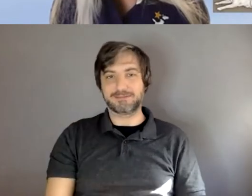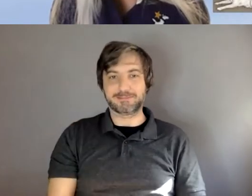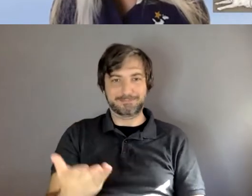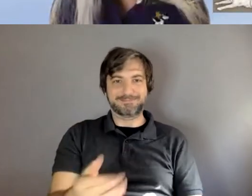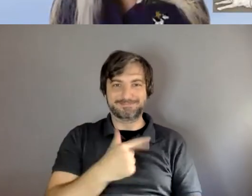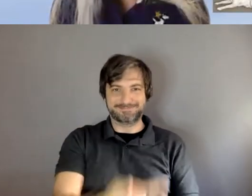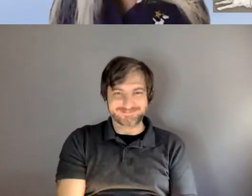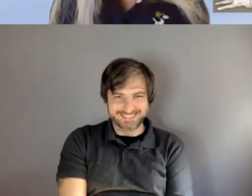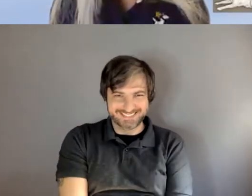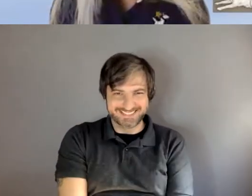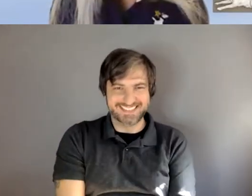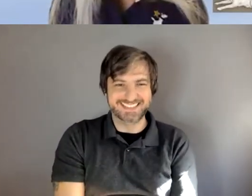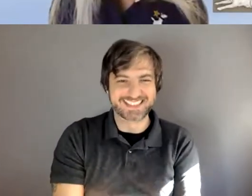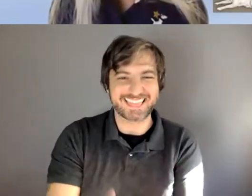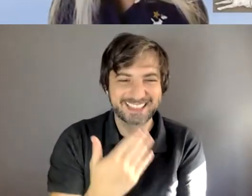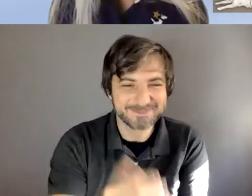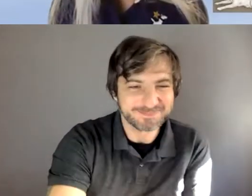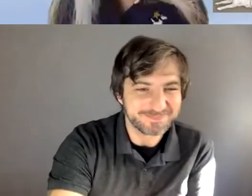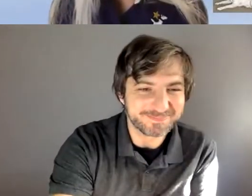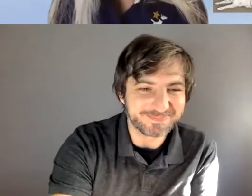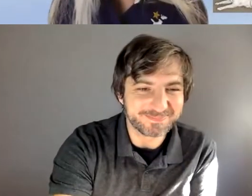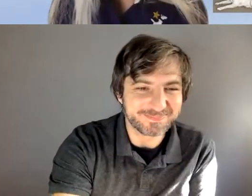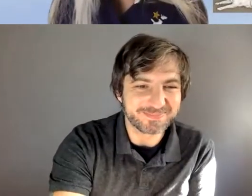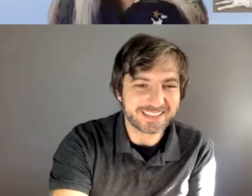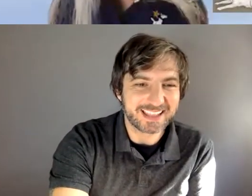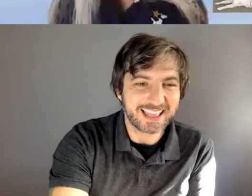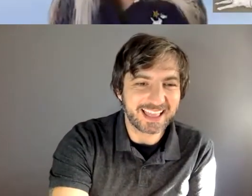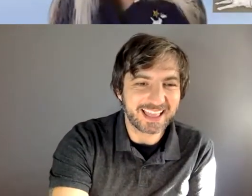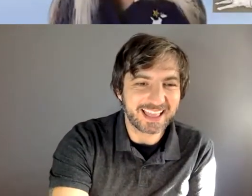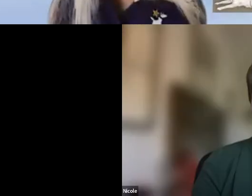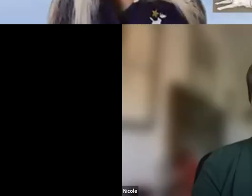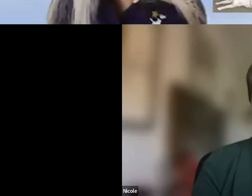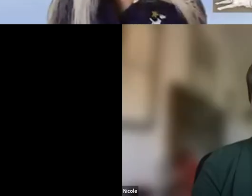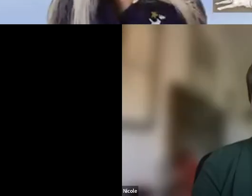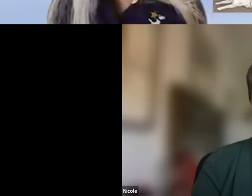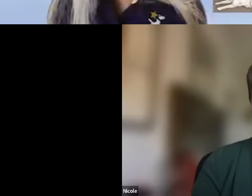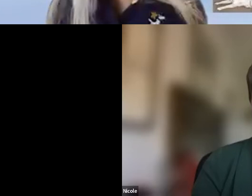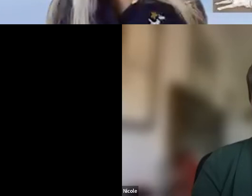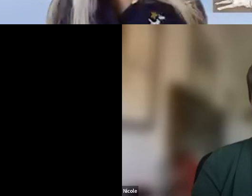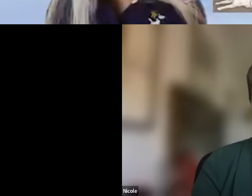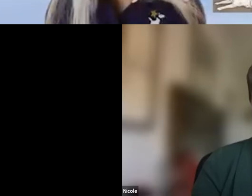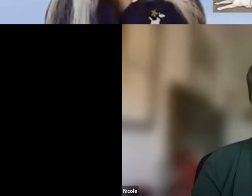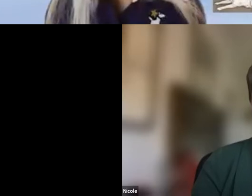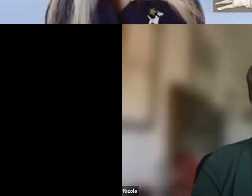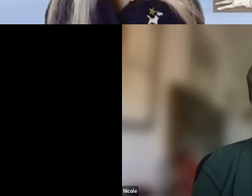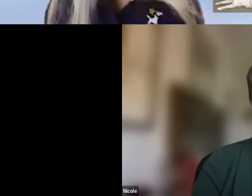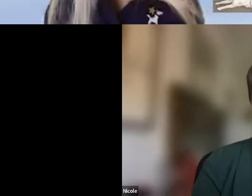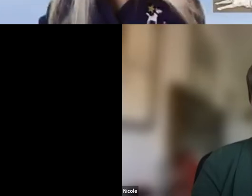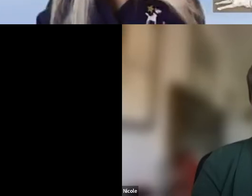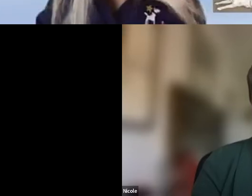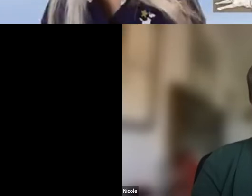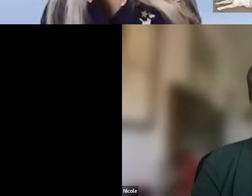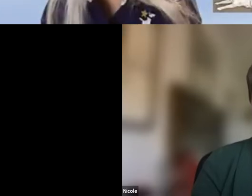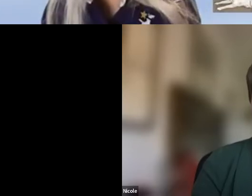veterans and first responders suffering from ptsc with a specialty specially trained dog and therapeutic services at no charge